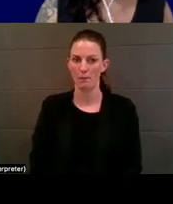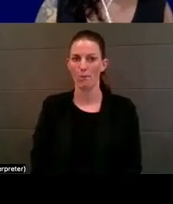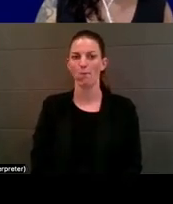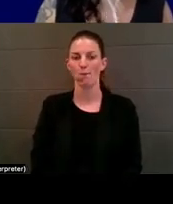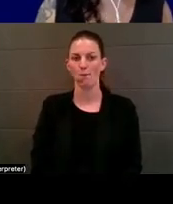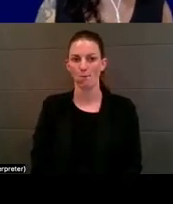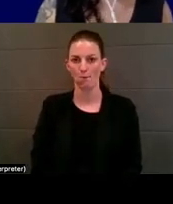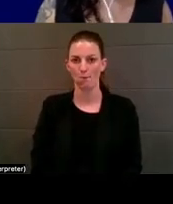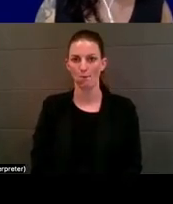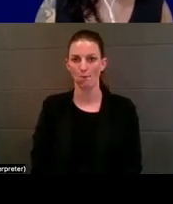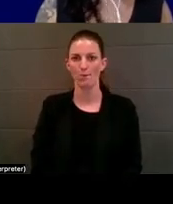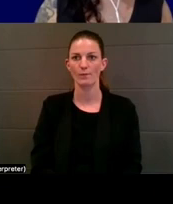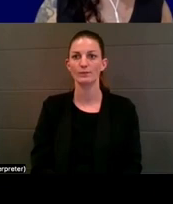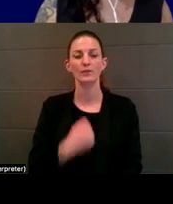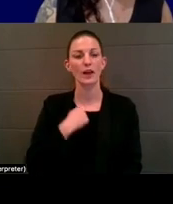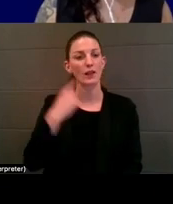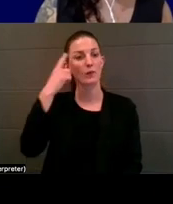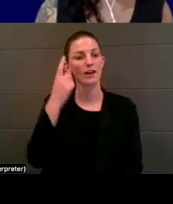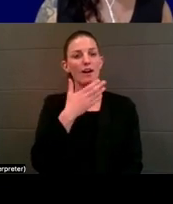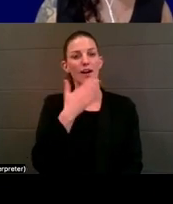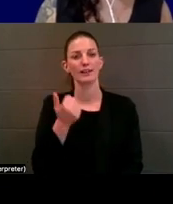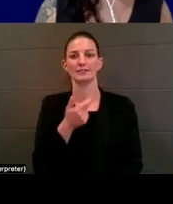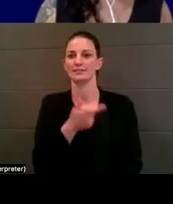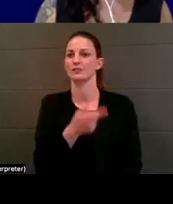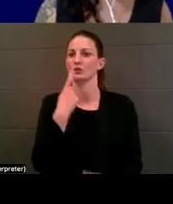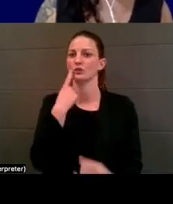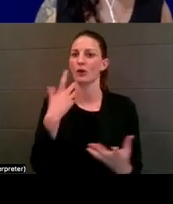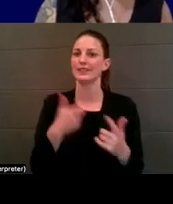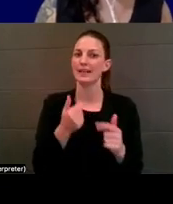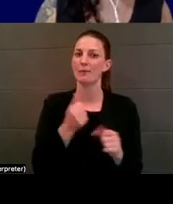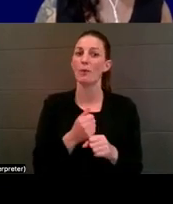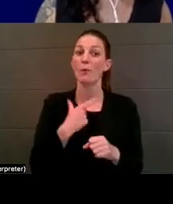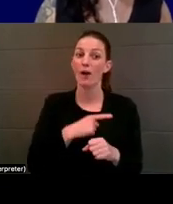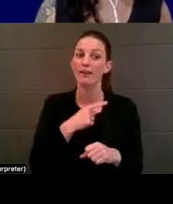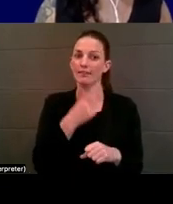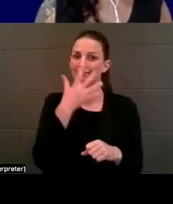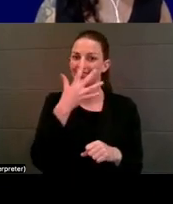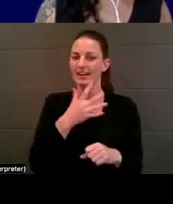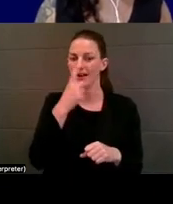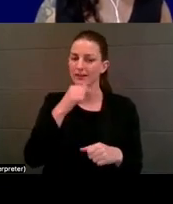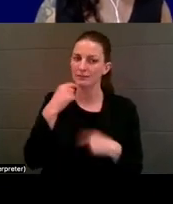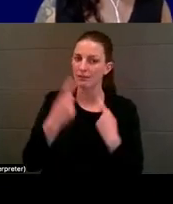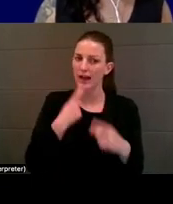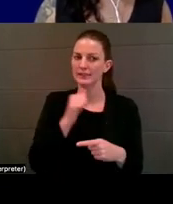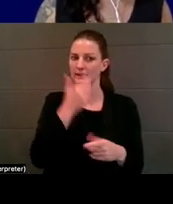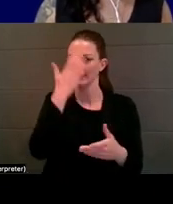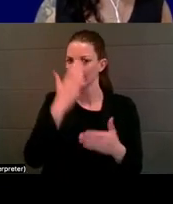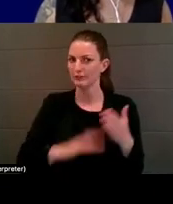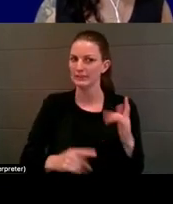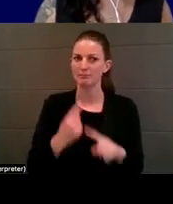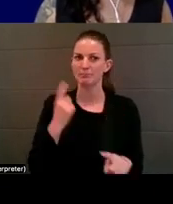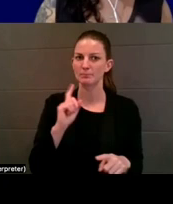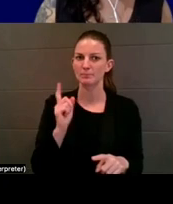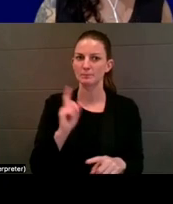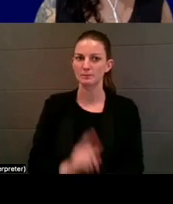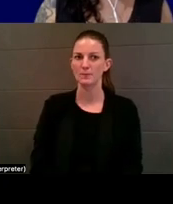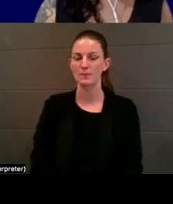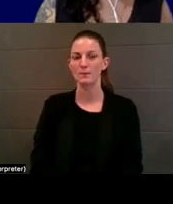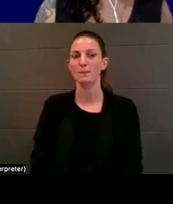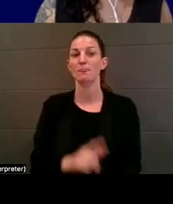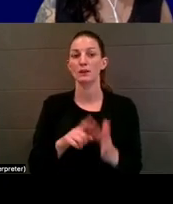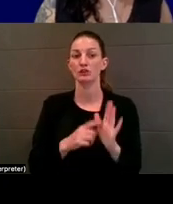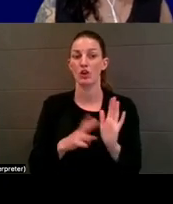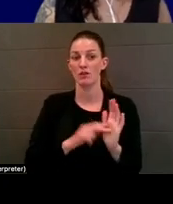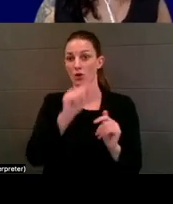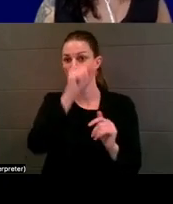I thought it was really nice to include John because John can tell you what it's like and share his experience. John's goals are that he would